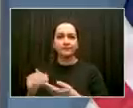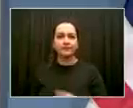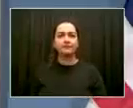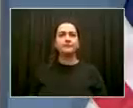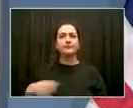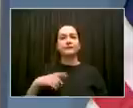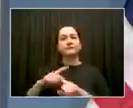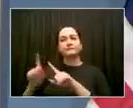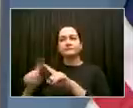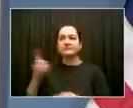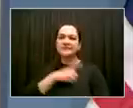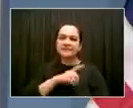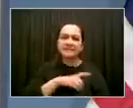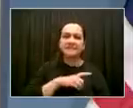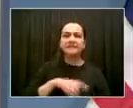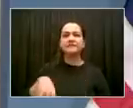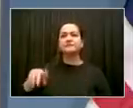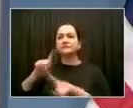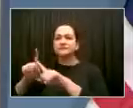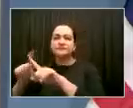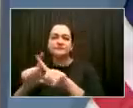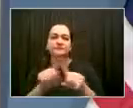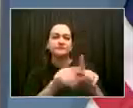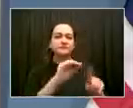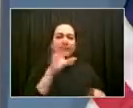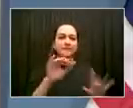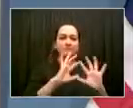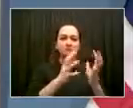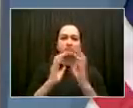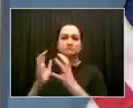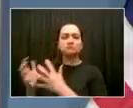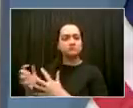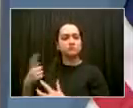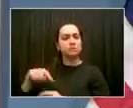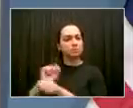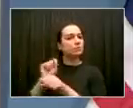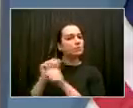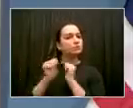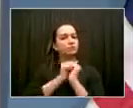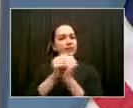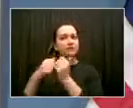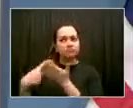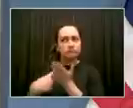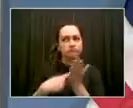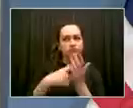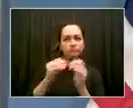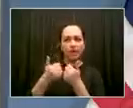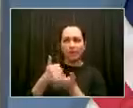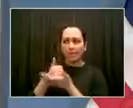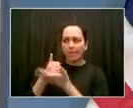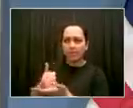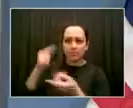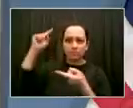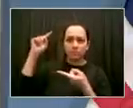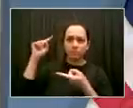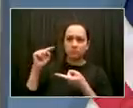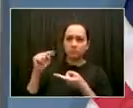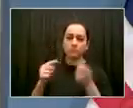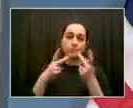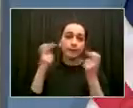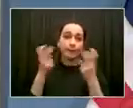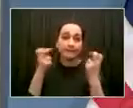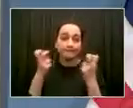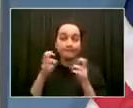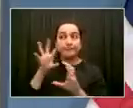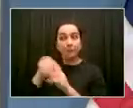COVID reality that we're in that's a little different. But when you look at the anti-Asian hate crimes, we have 6 versus 0,